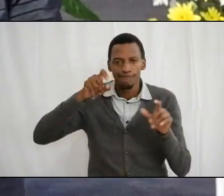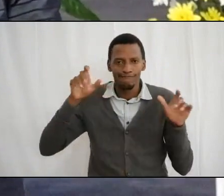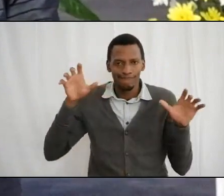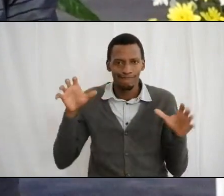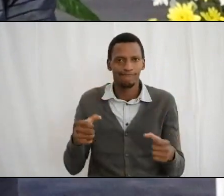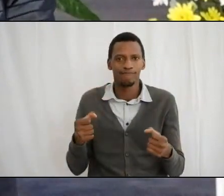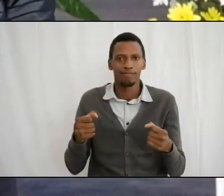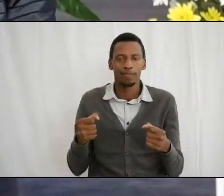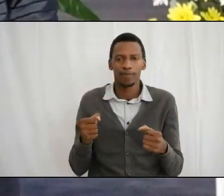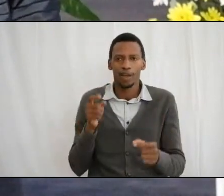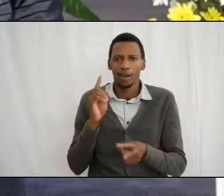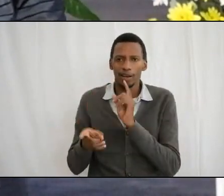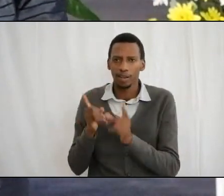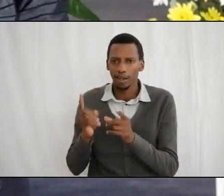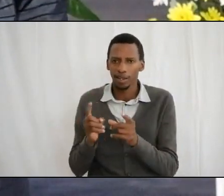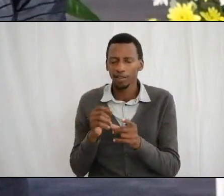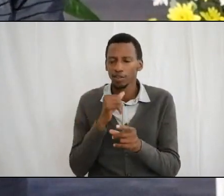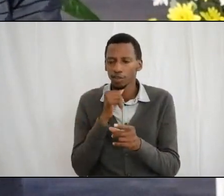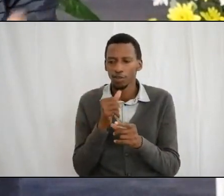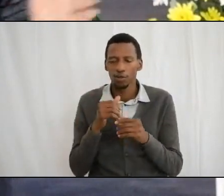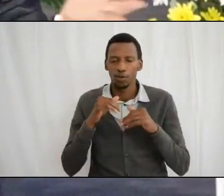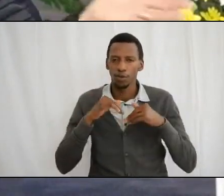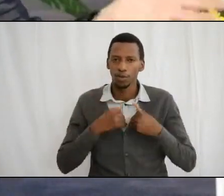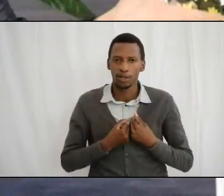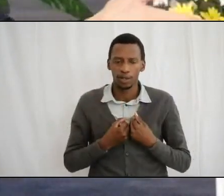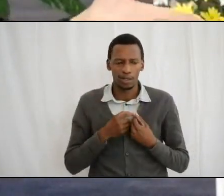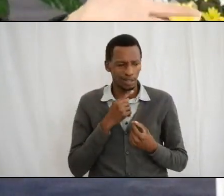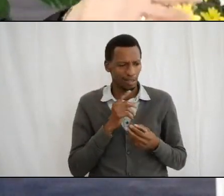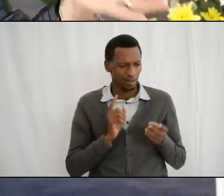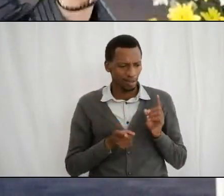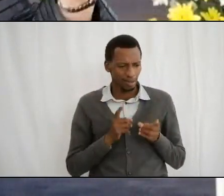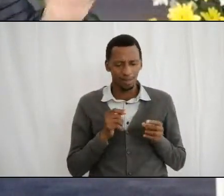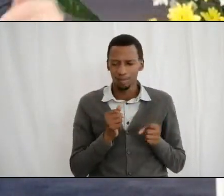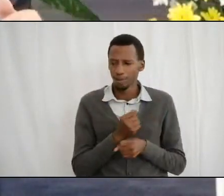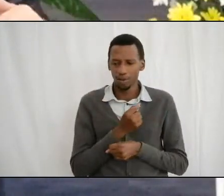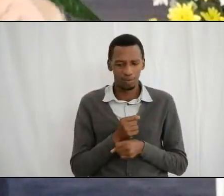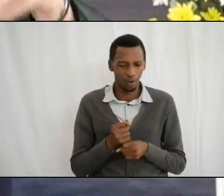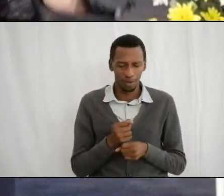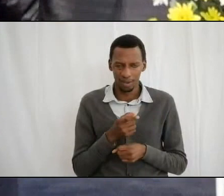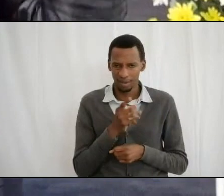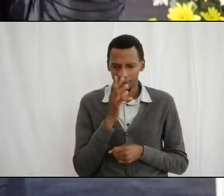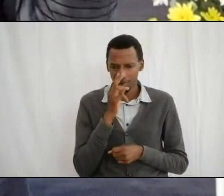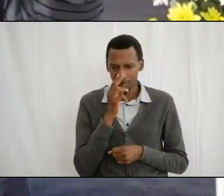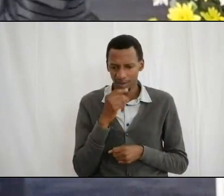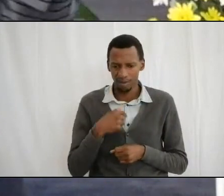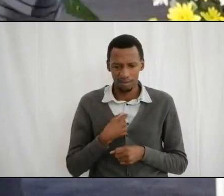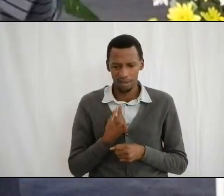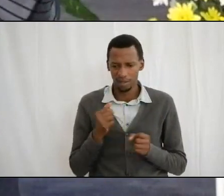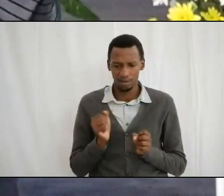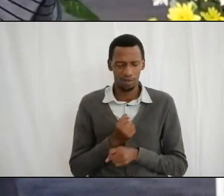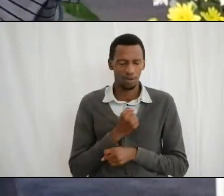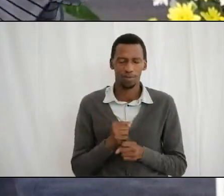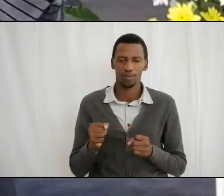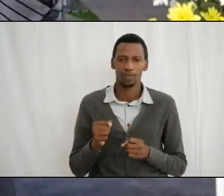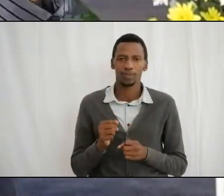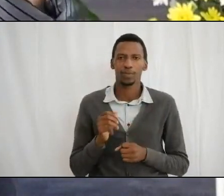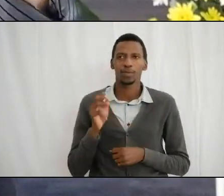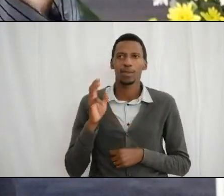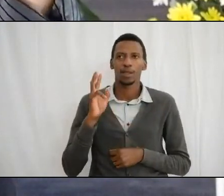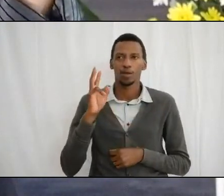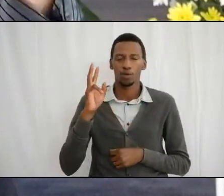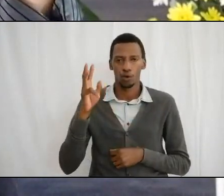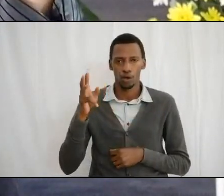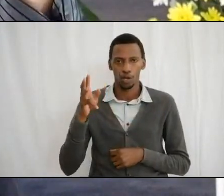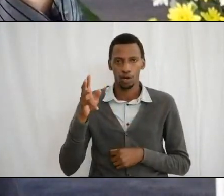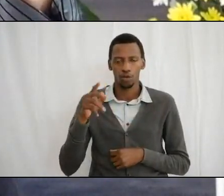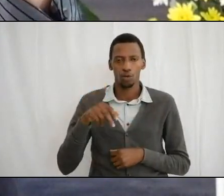weary. And I'm thinking, running, you've got to be kidding. I cannot run right now. They shall walk and